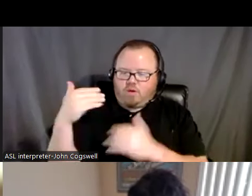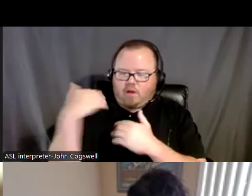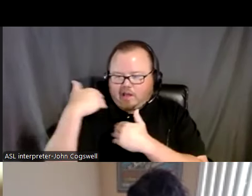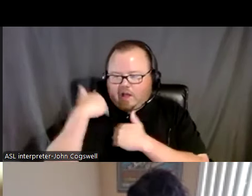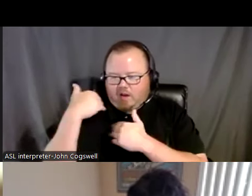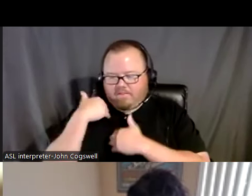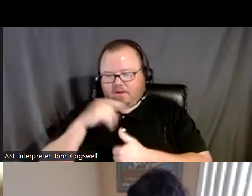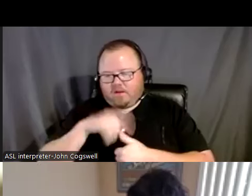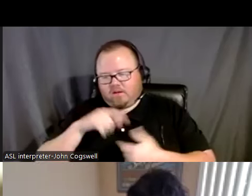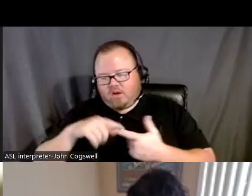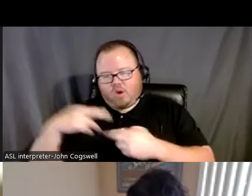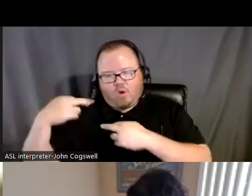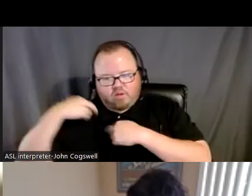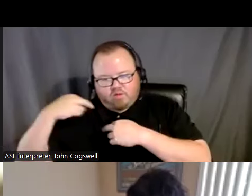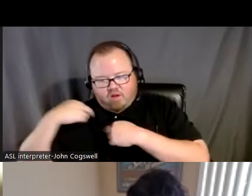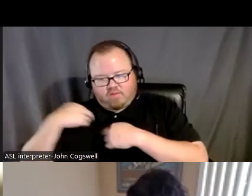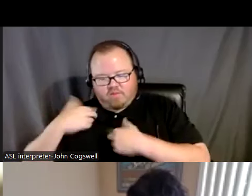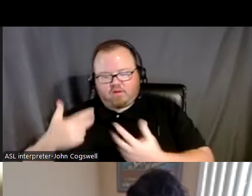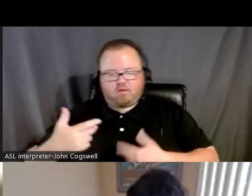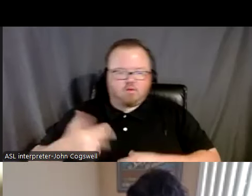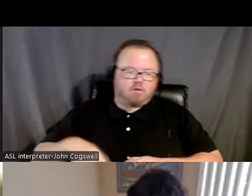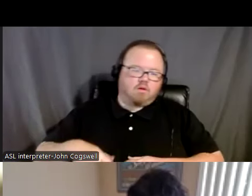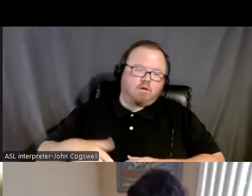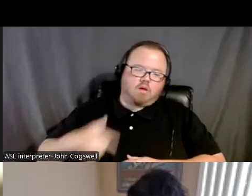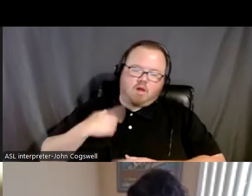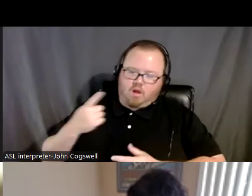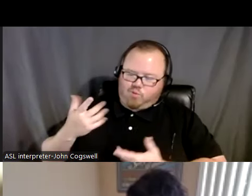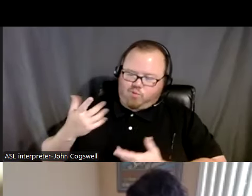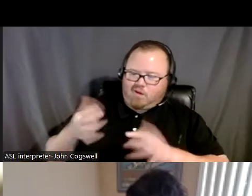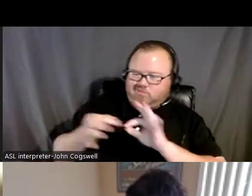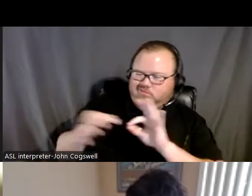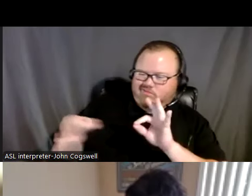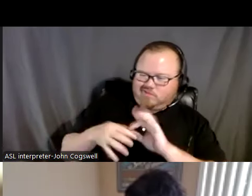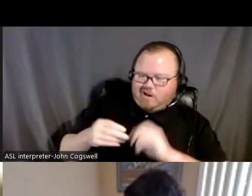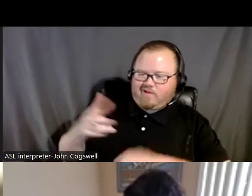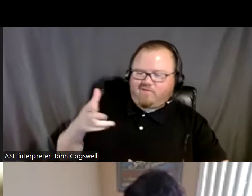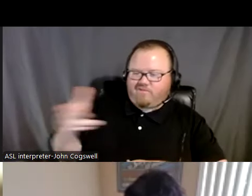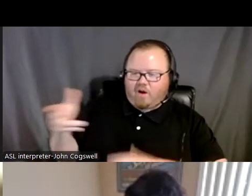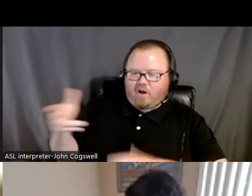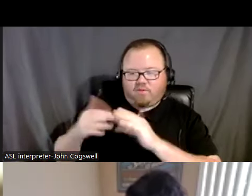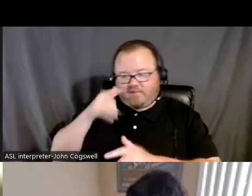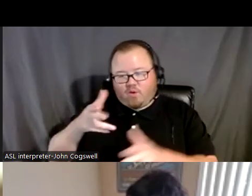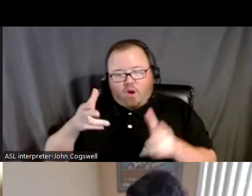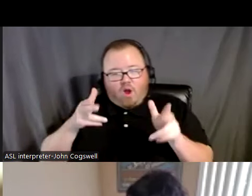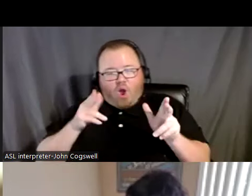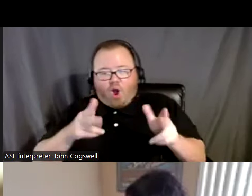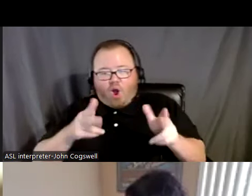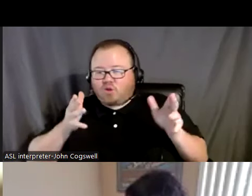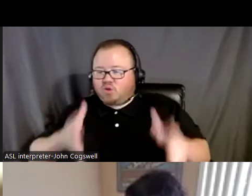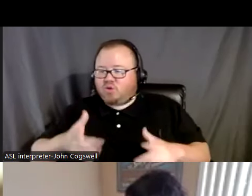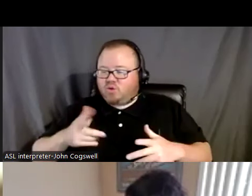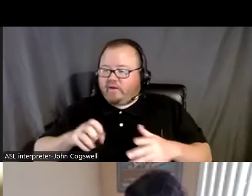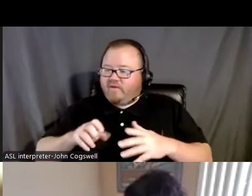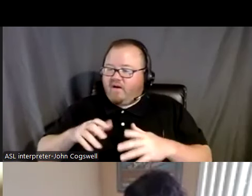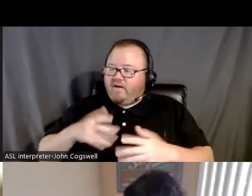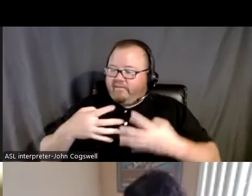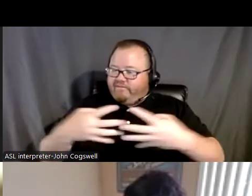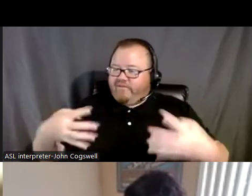through responsibility. There's an adage in the firearm community that if you're a hunter, if you're hopping over a